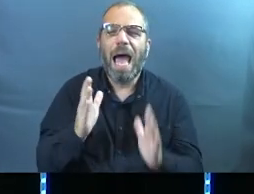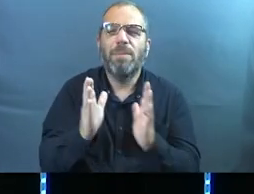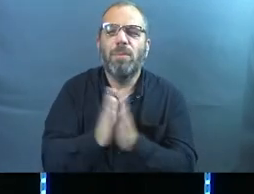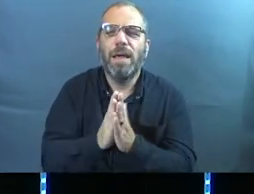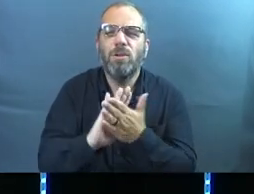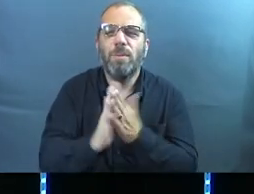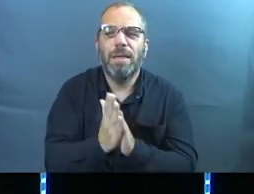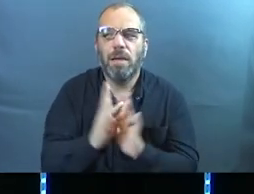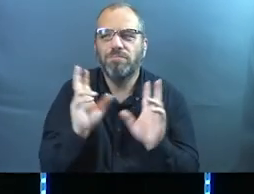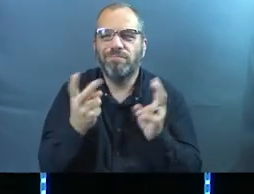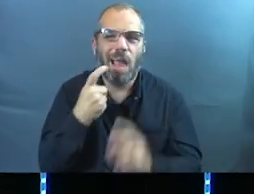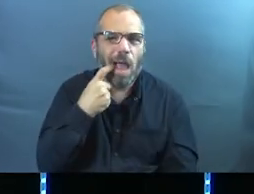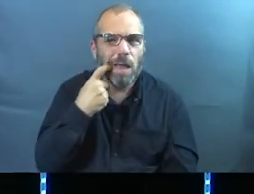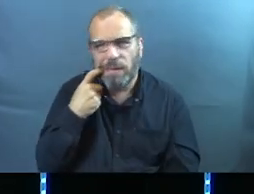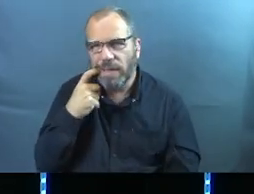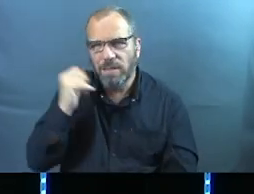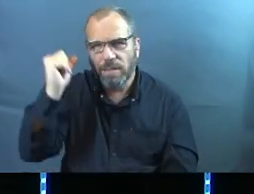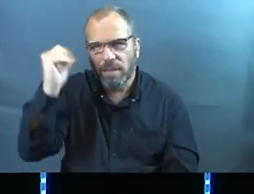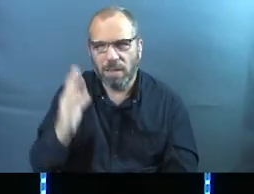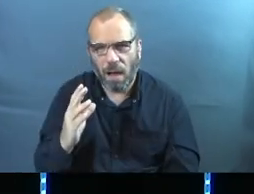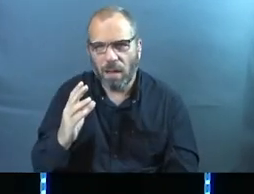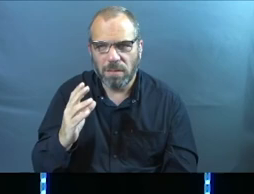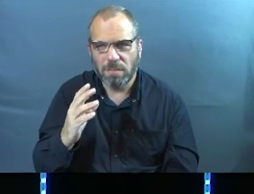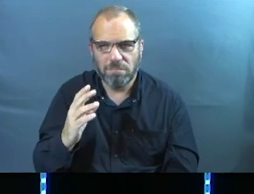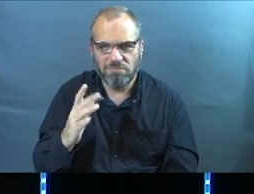it. Let's pray.